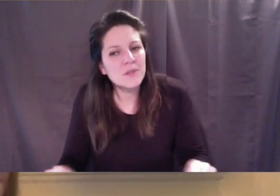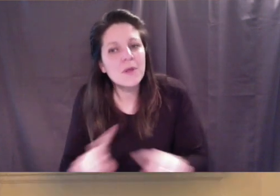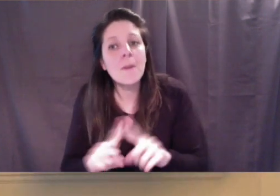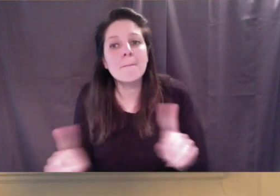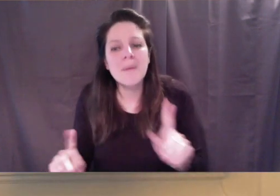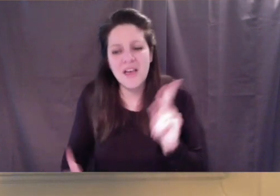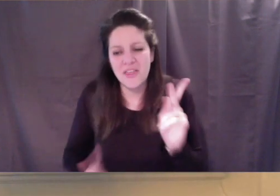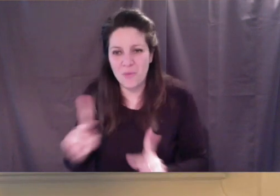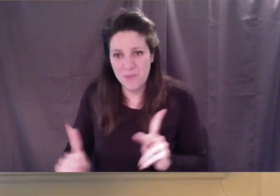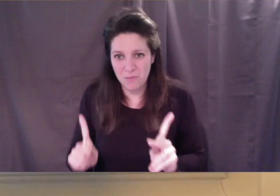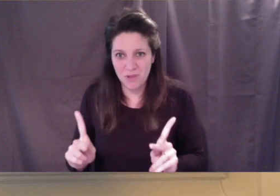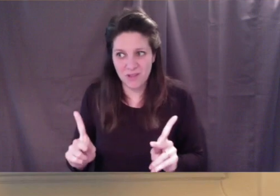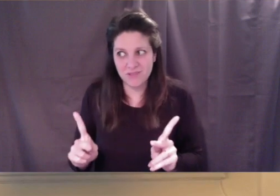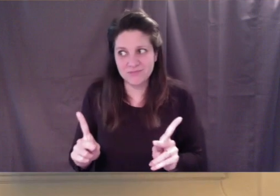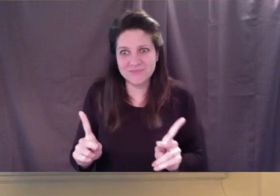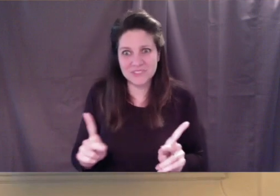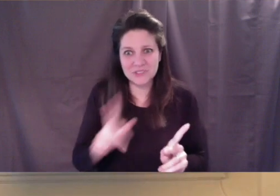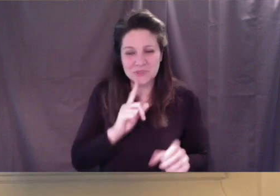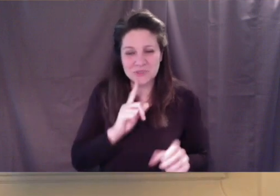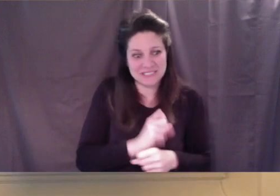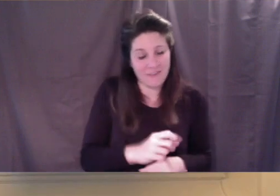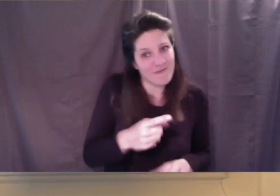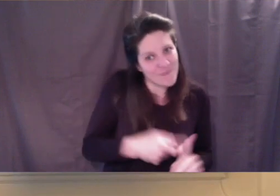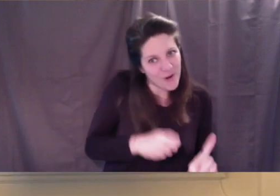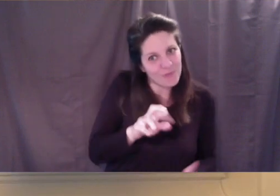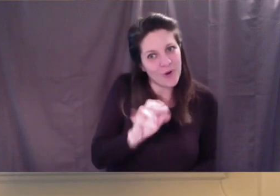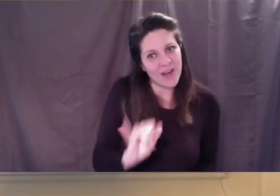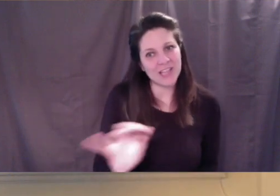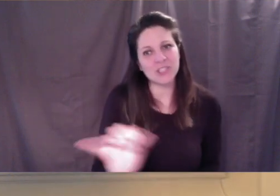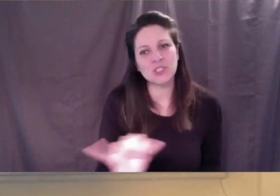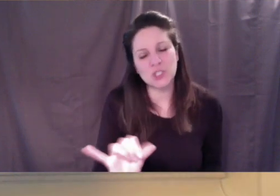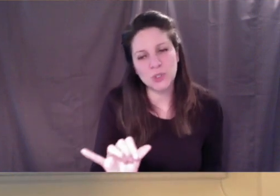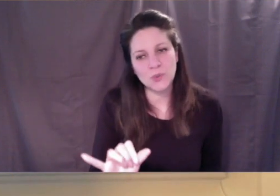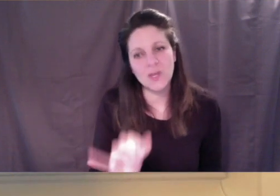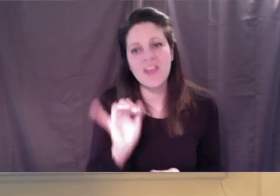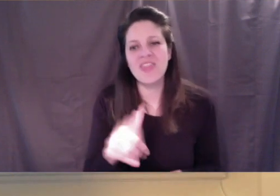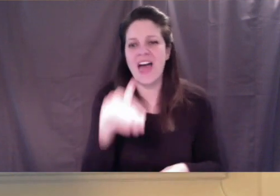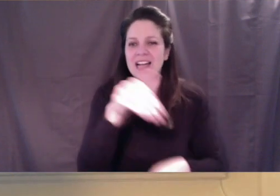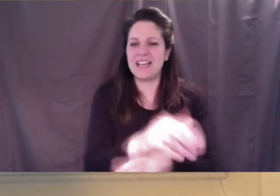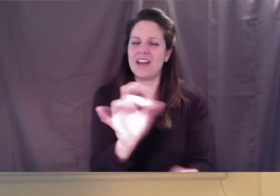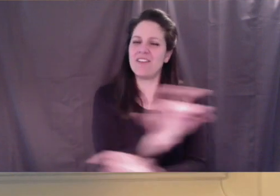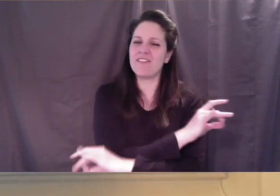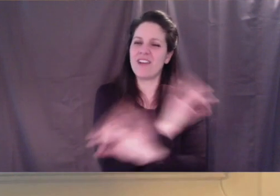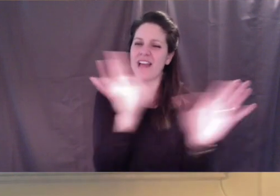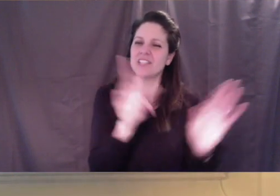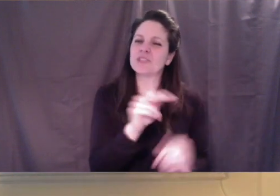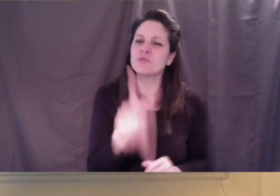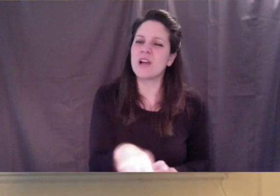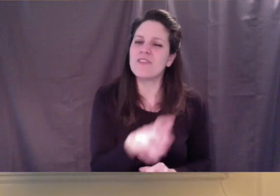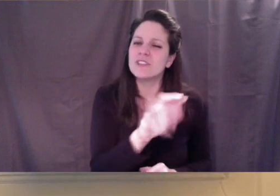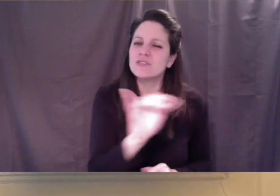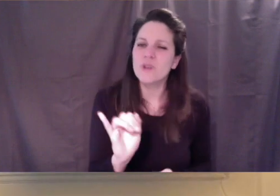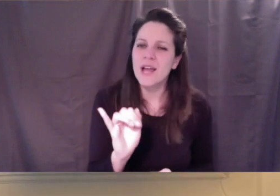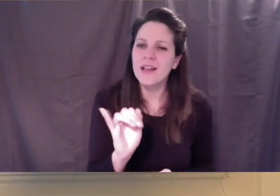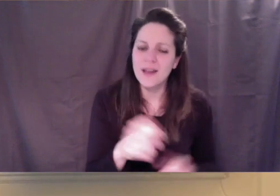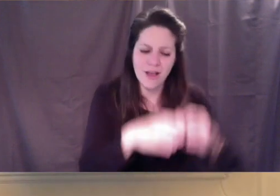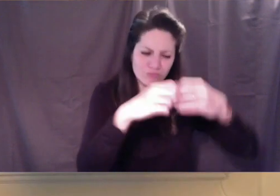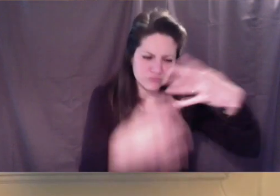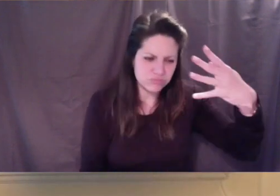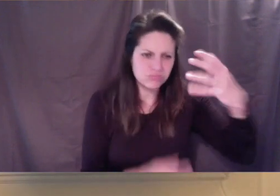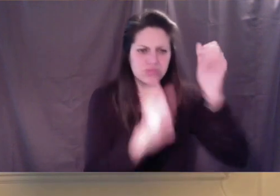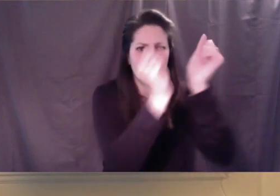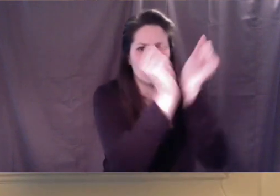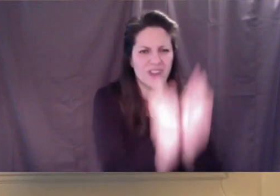what if a lot of the people fomenting that hostility are from here? I read in the paper of the arrests made on the night of violence in Providence,